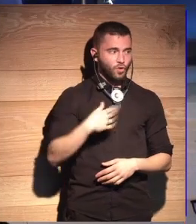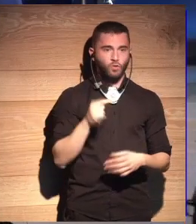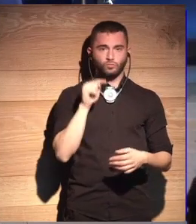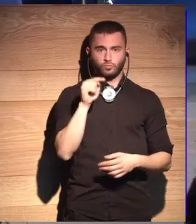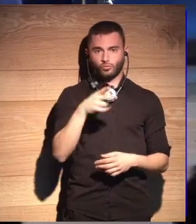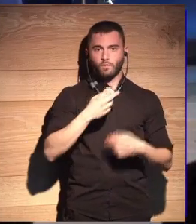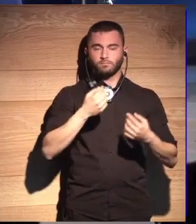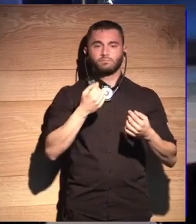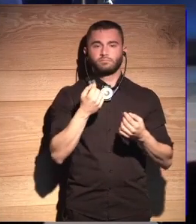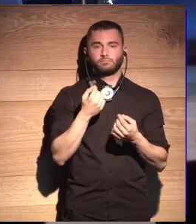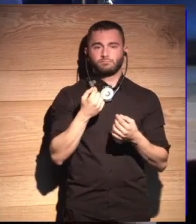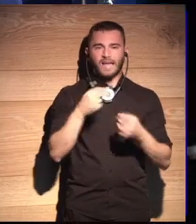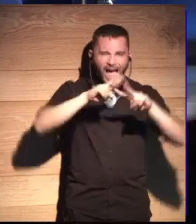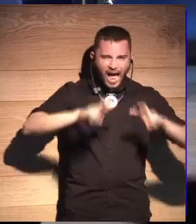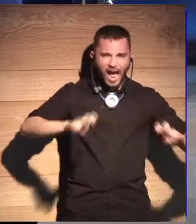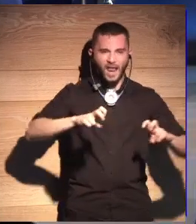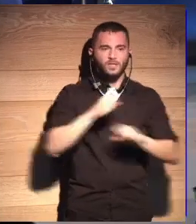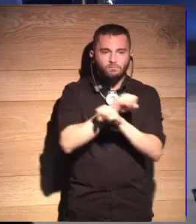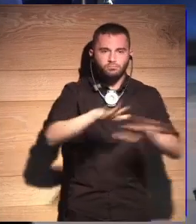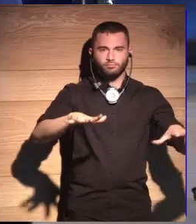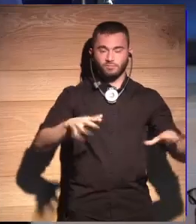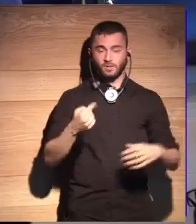El Orden Mundial, which is a